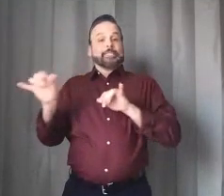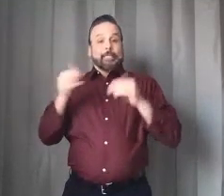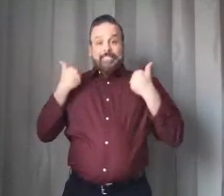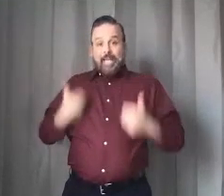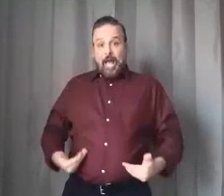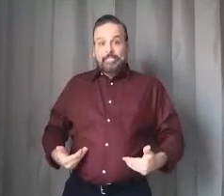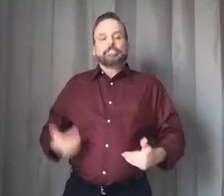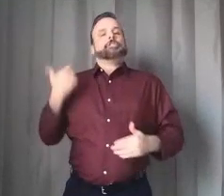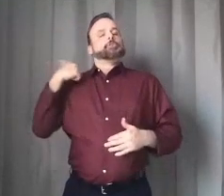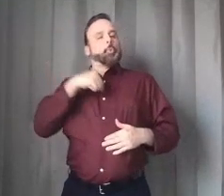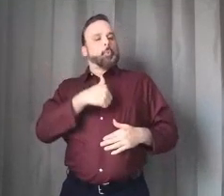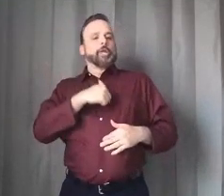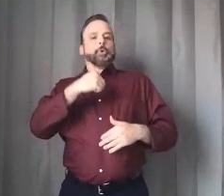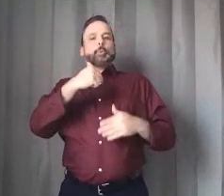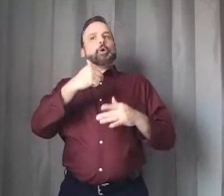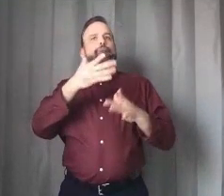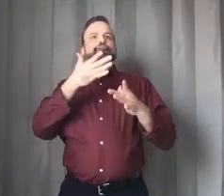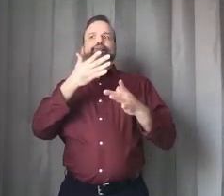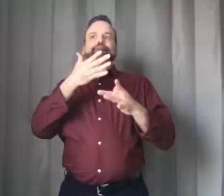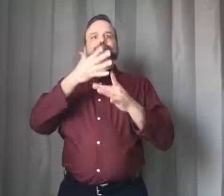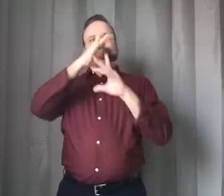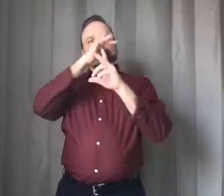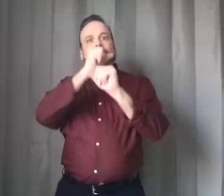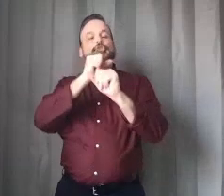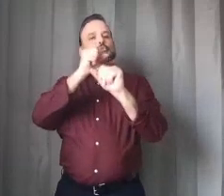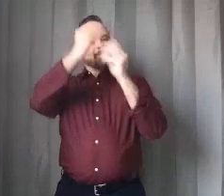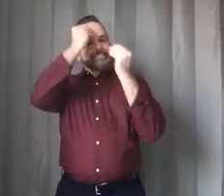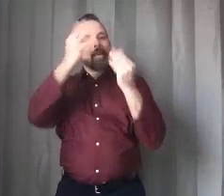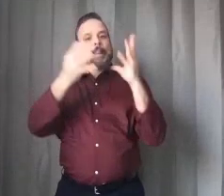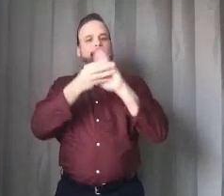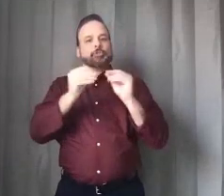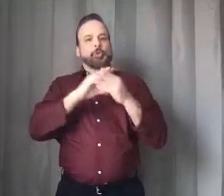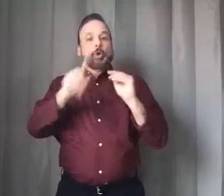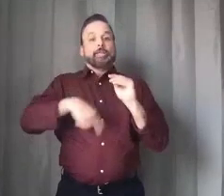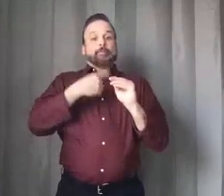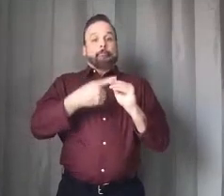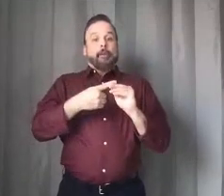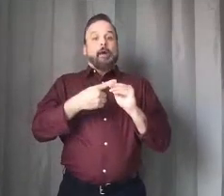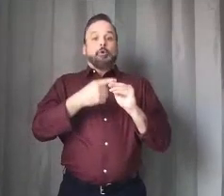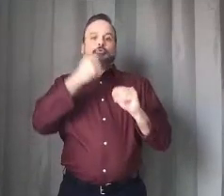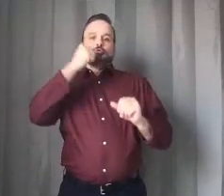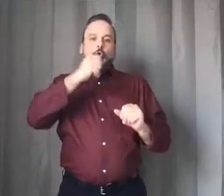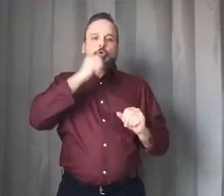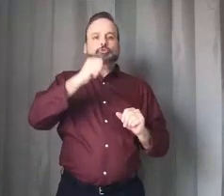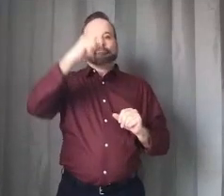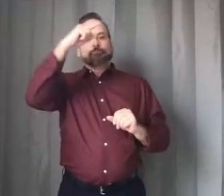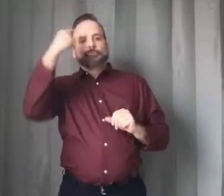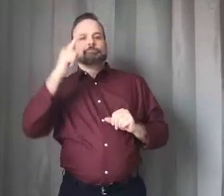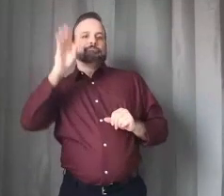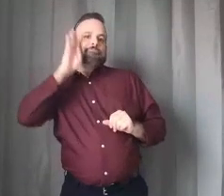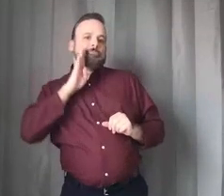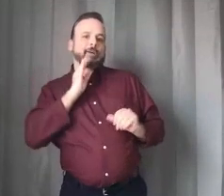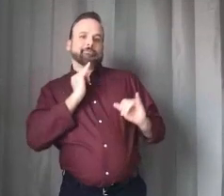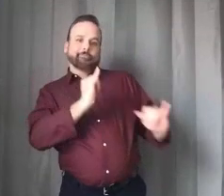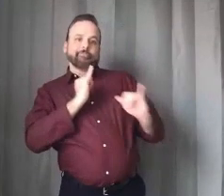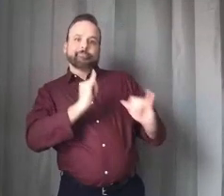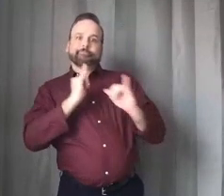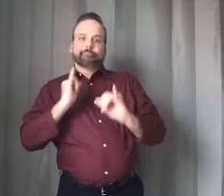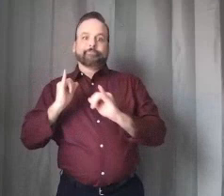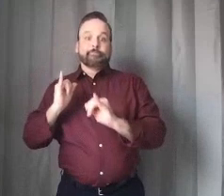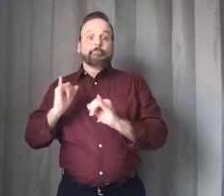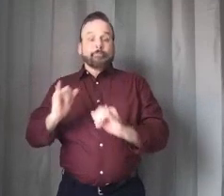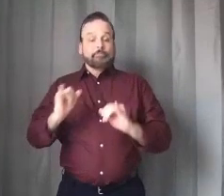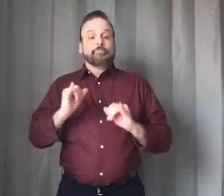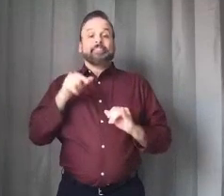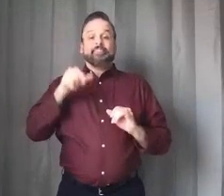telling stories that have brown and black girls in there. And that's what I sort of love. And that's what I really love about this anthology too. It's like